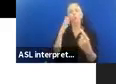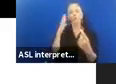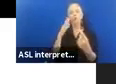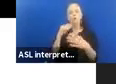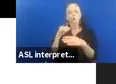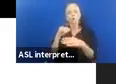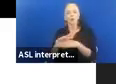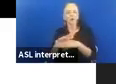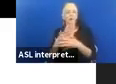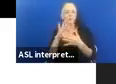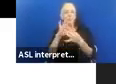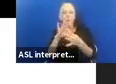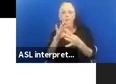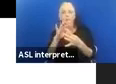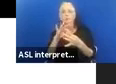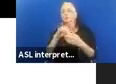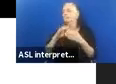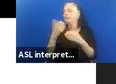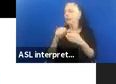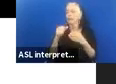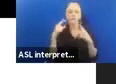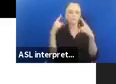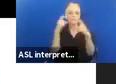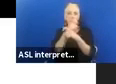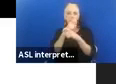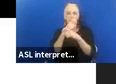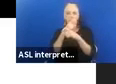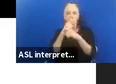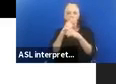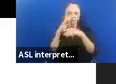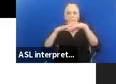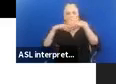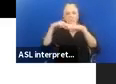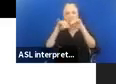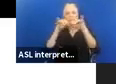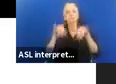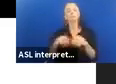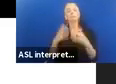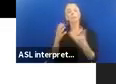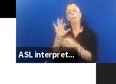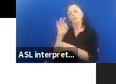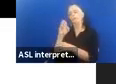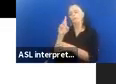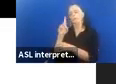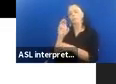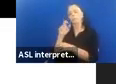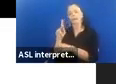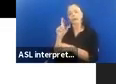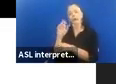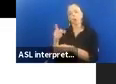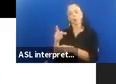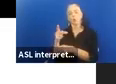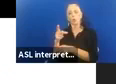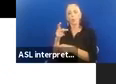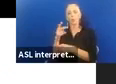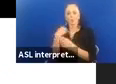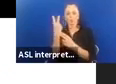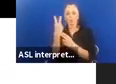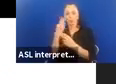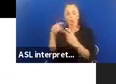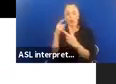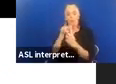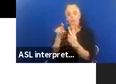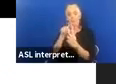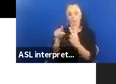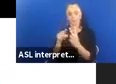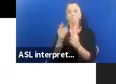in any complex system. So a feedback loop can either reinforce changes